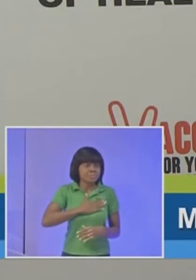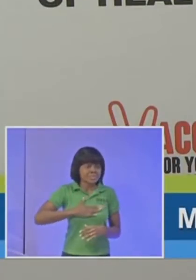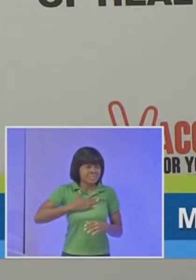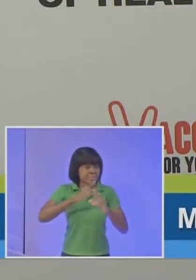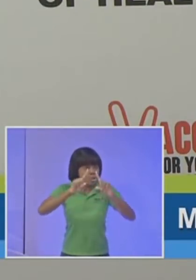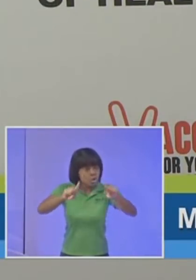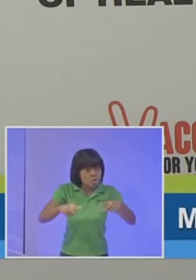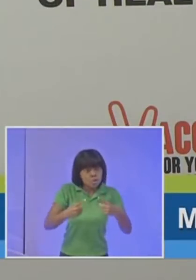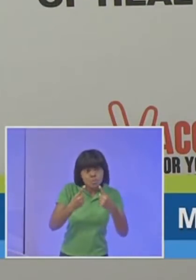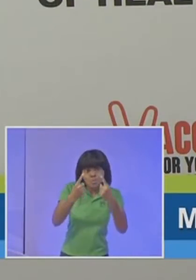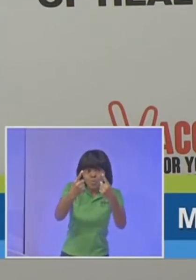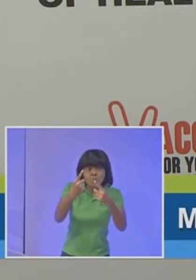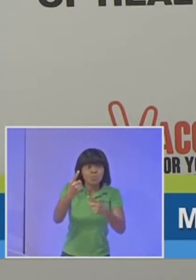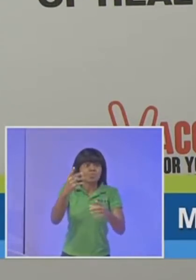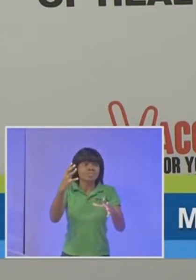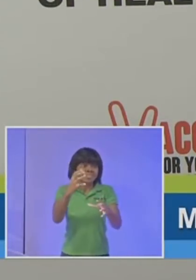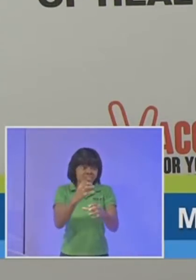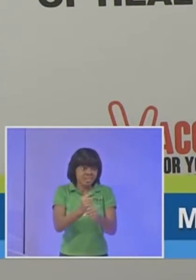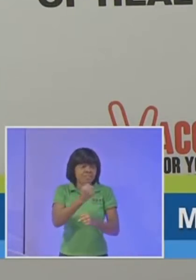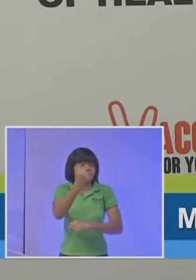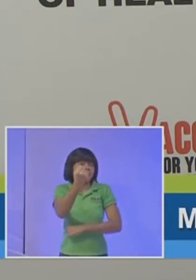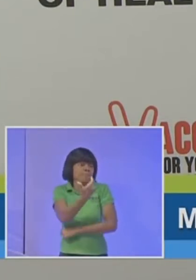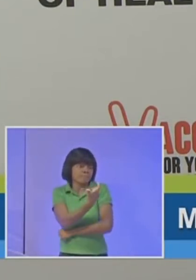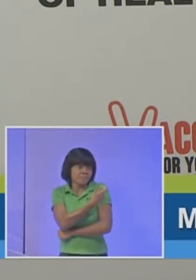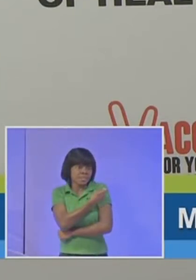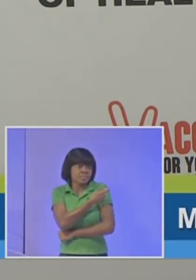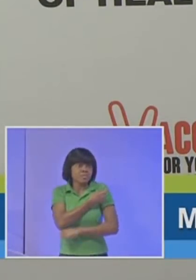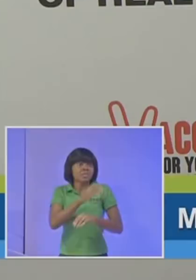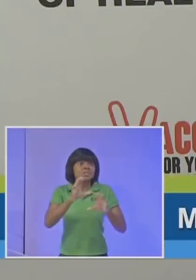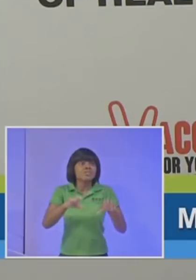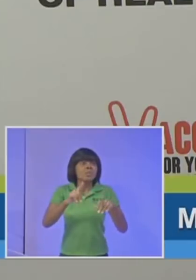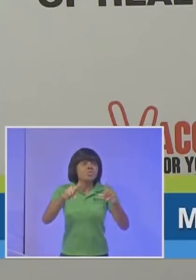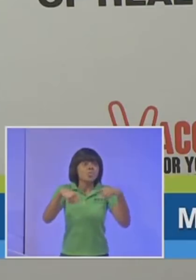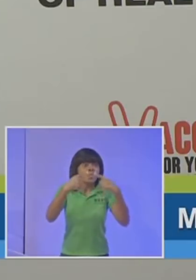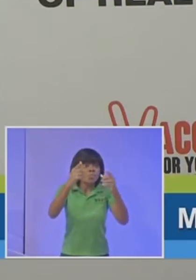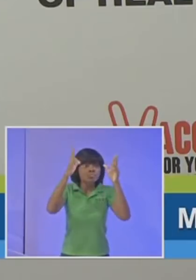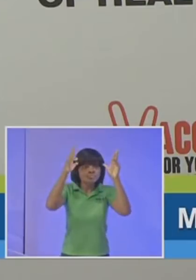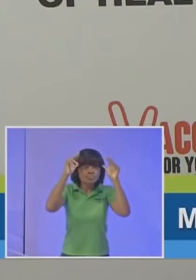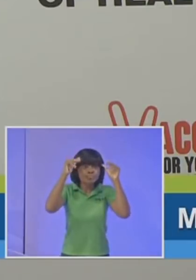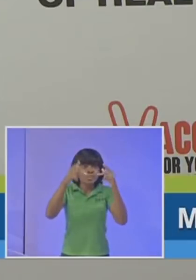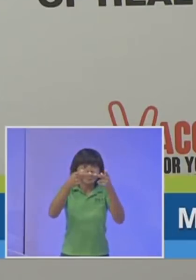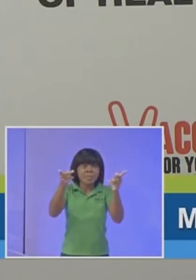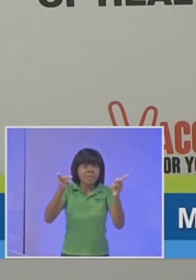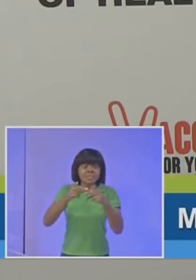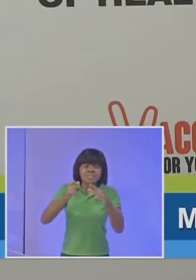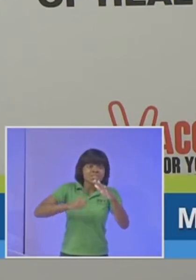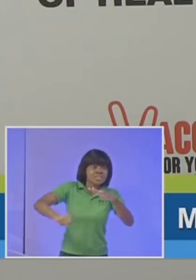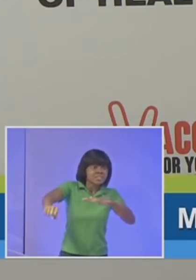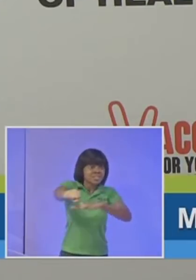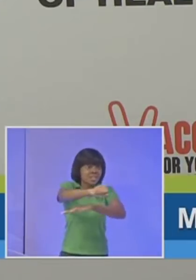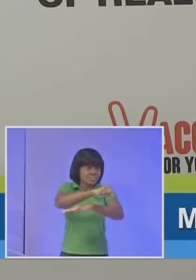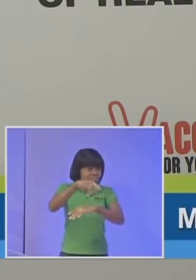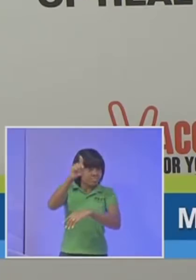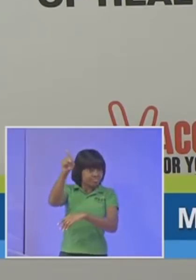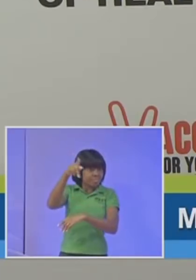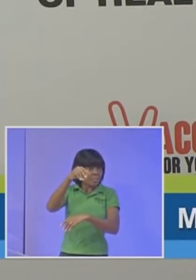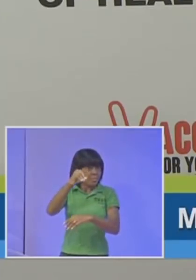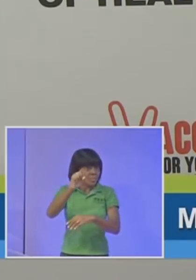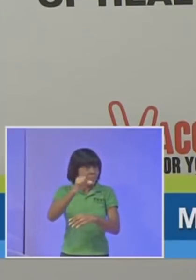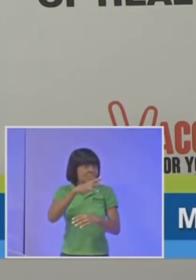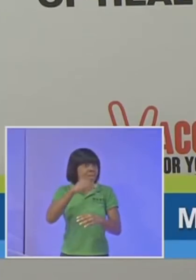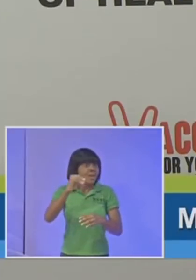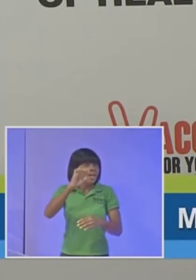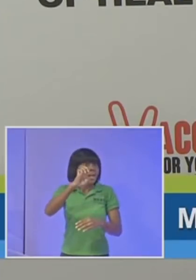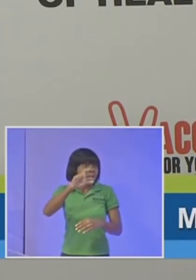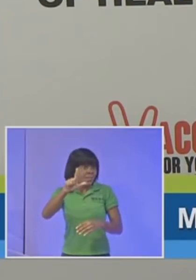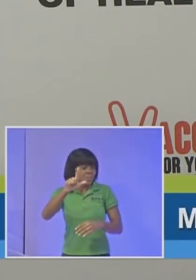3 p.m. You can go to the Paddock Queen's Park Savannah right now. You can go to Costat El Dorado, and they close